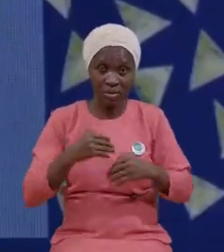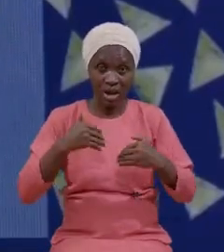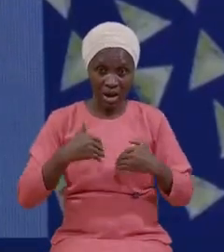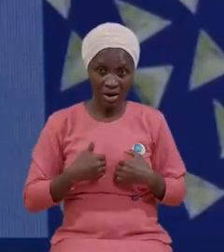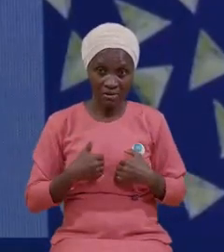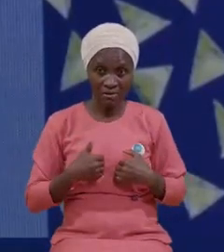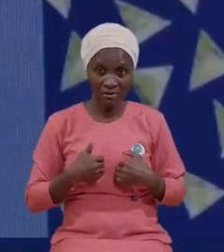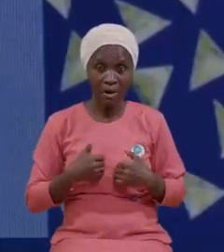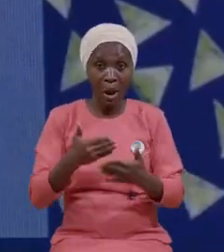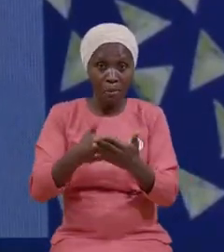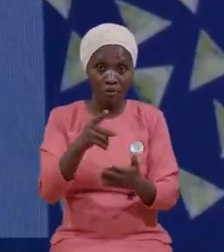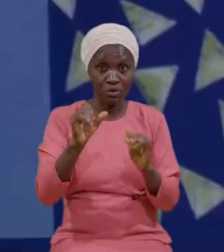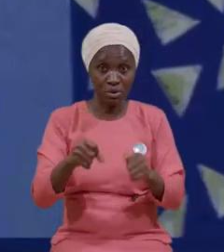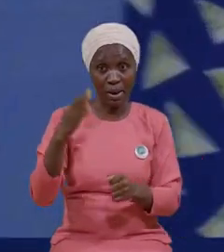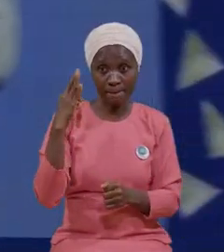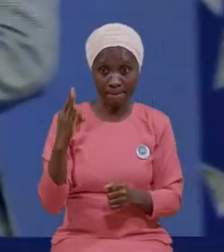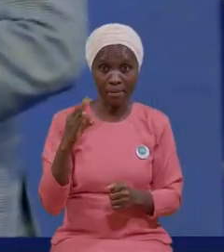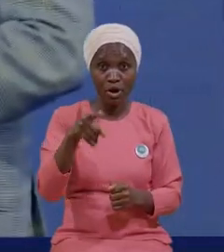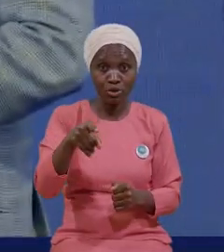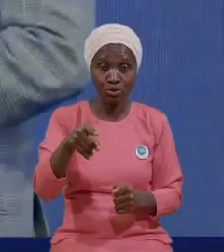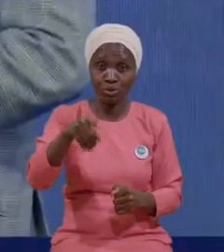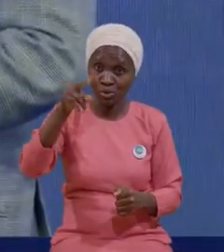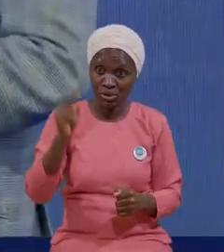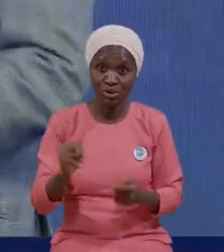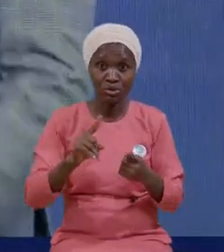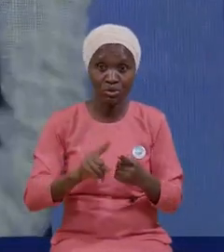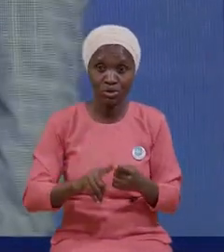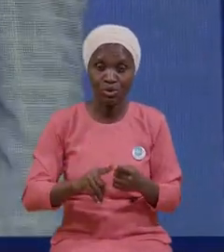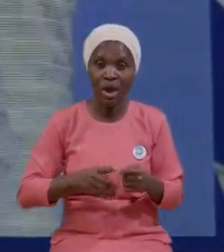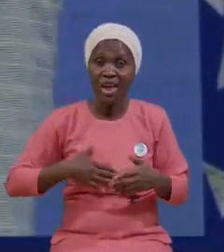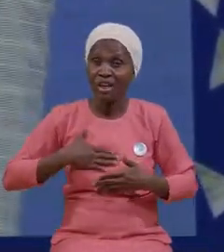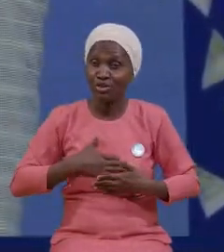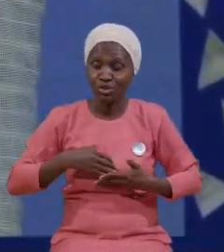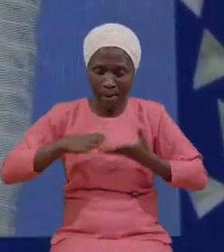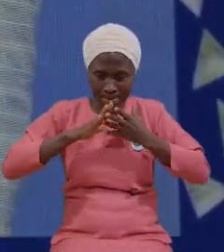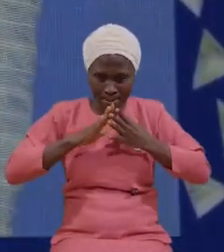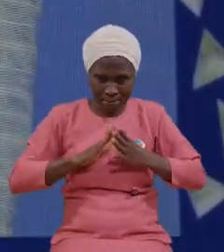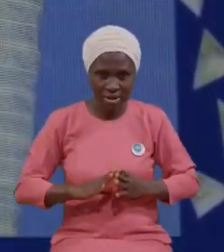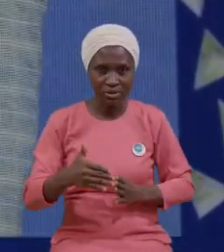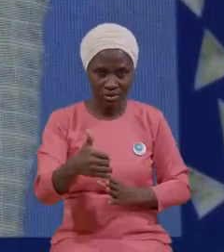Before you can preach, you have to enjoy the peace yourself.